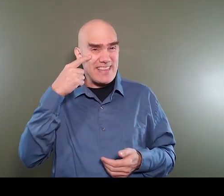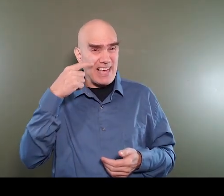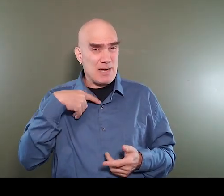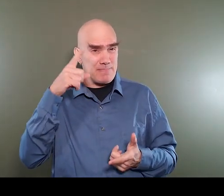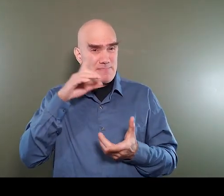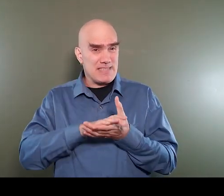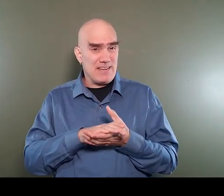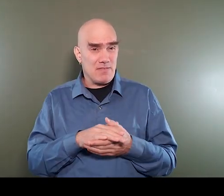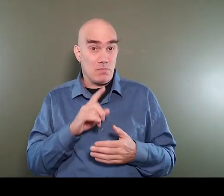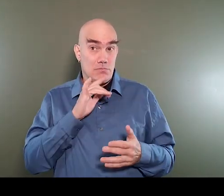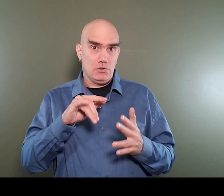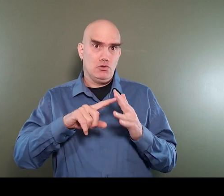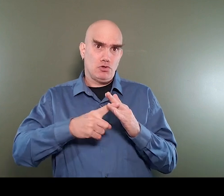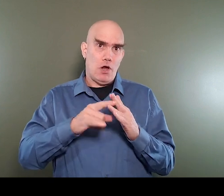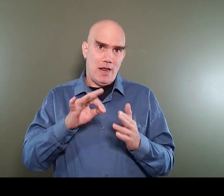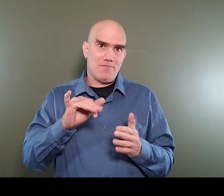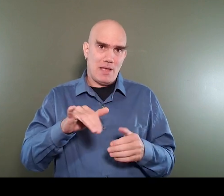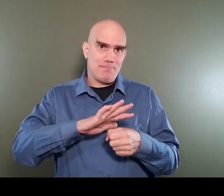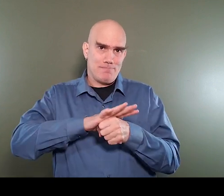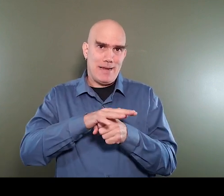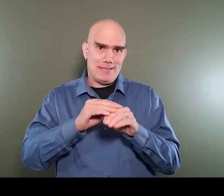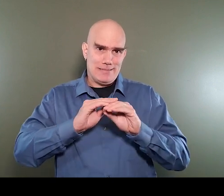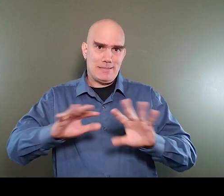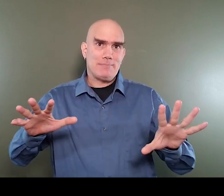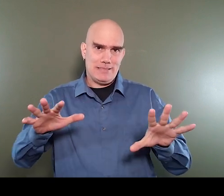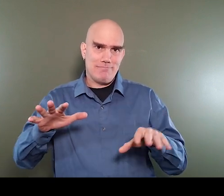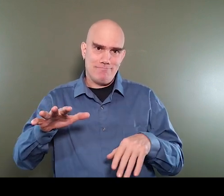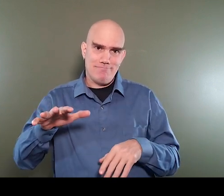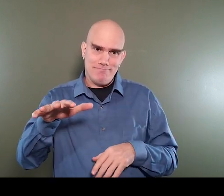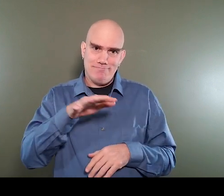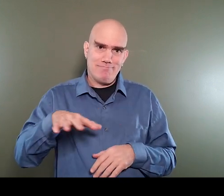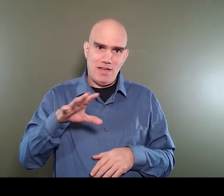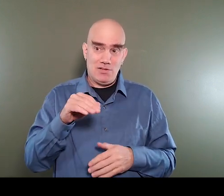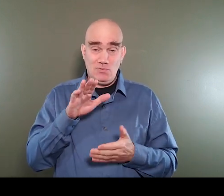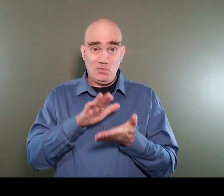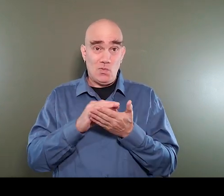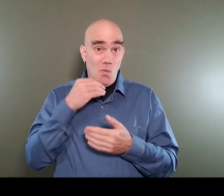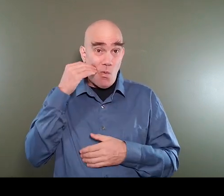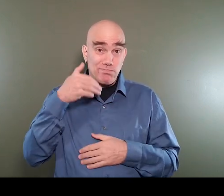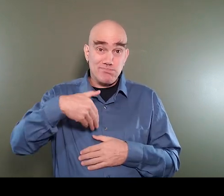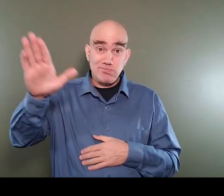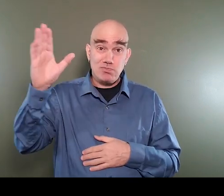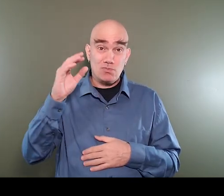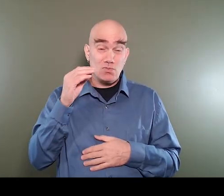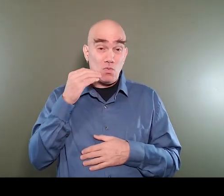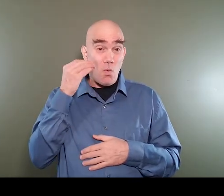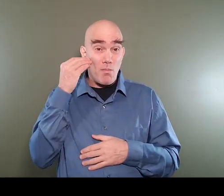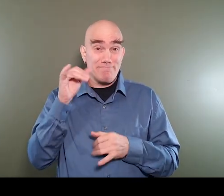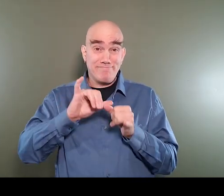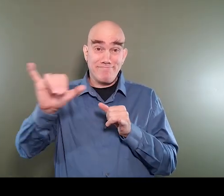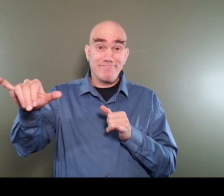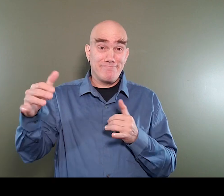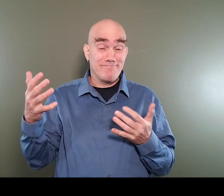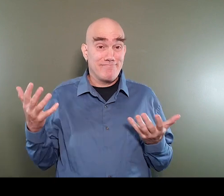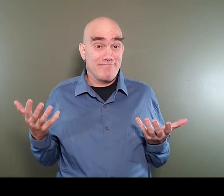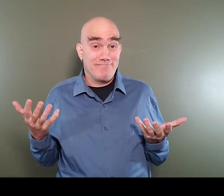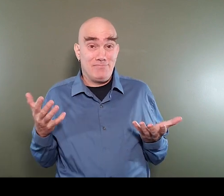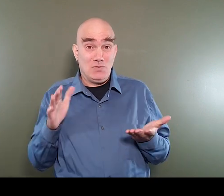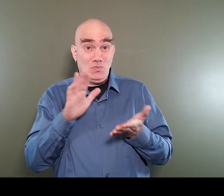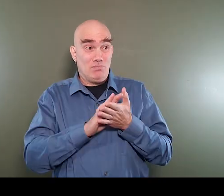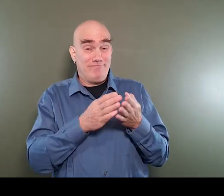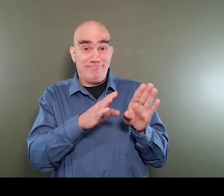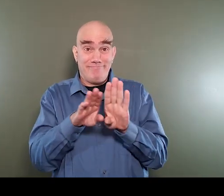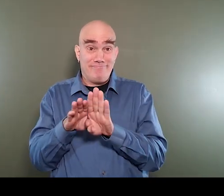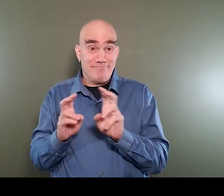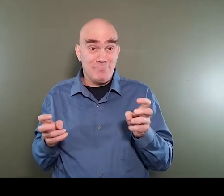of 2020, I believe. So it was like the beginning of the pandemic in these parts. And as kids were being sent home from